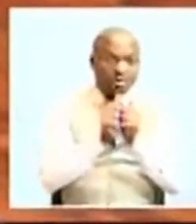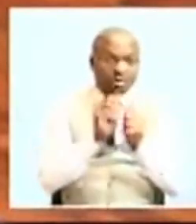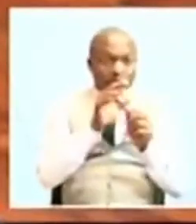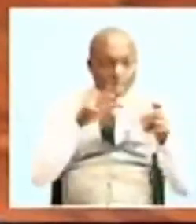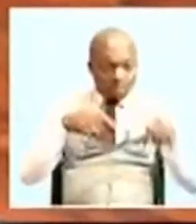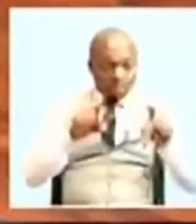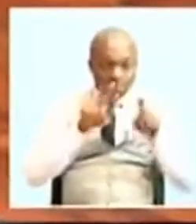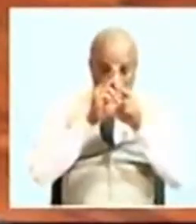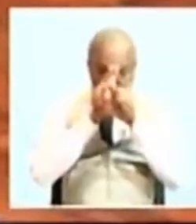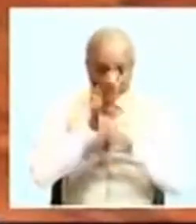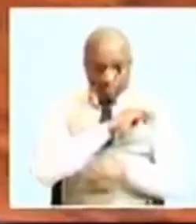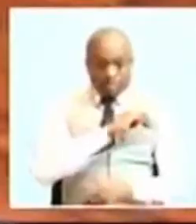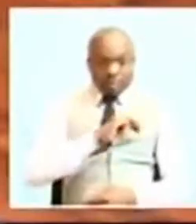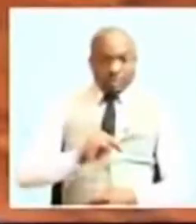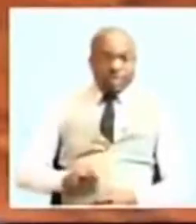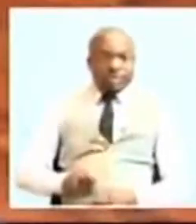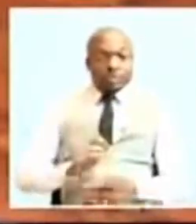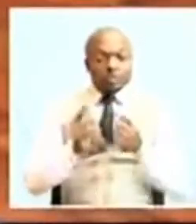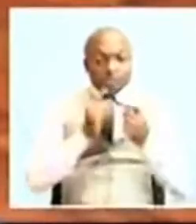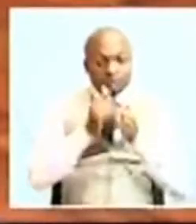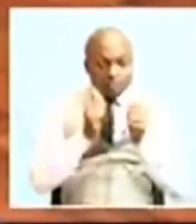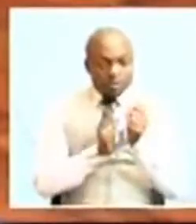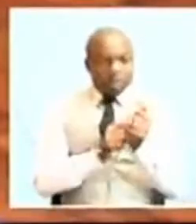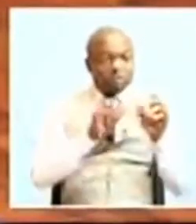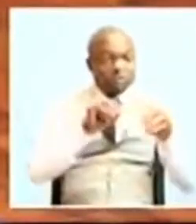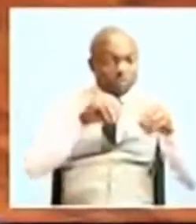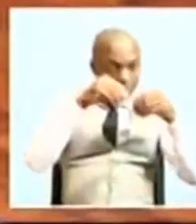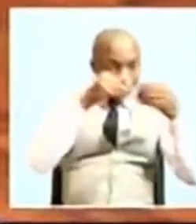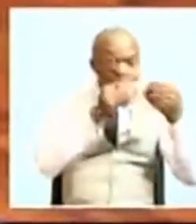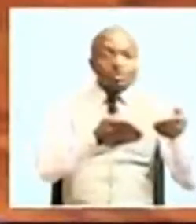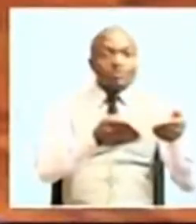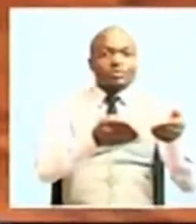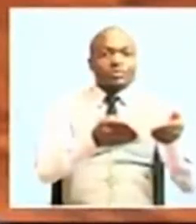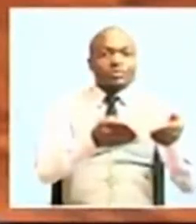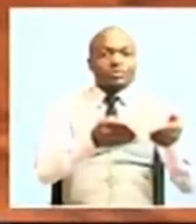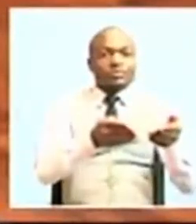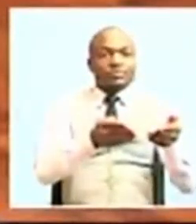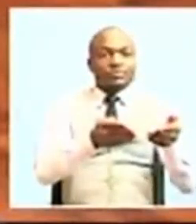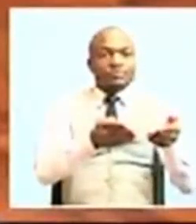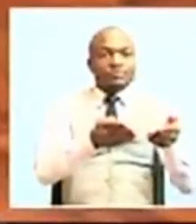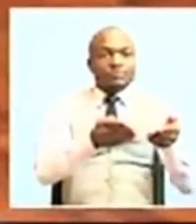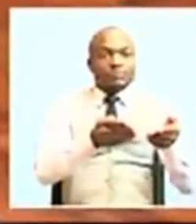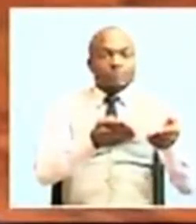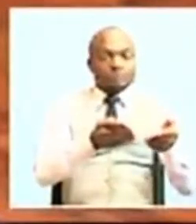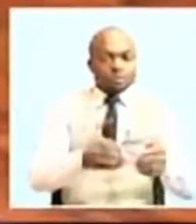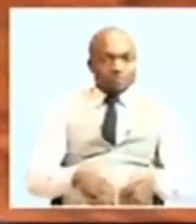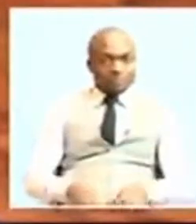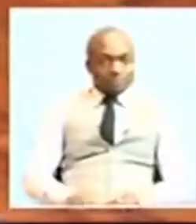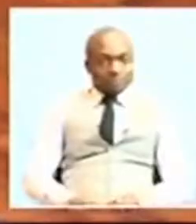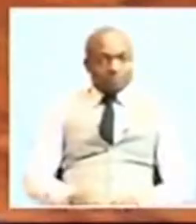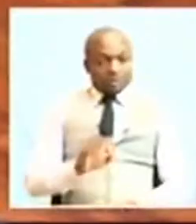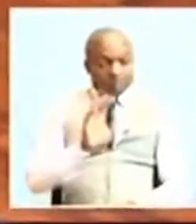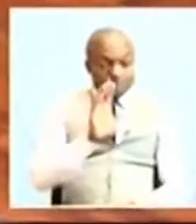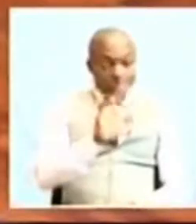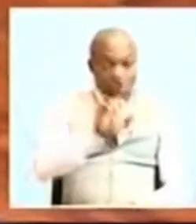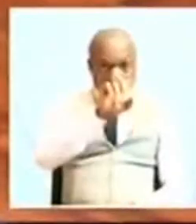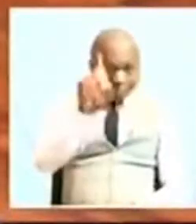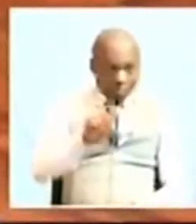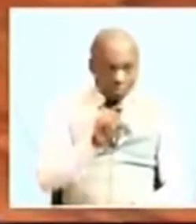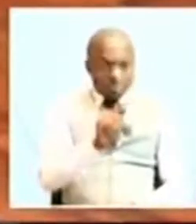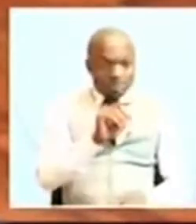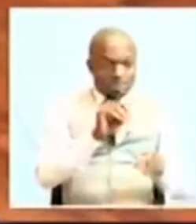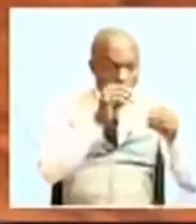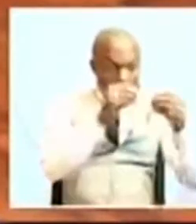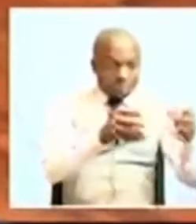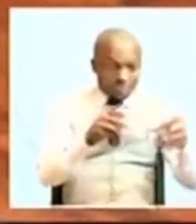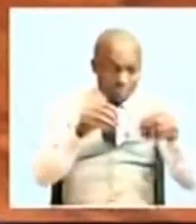that the Honorable Member was referring to allocations in his initial question. Those were